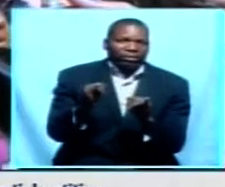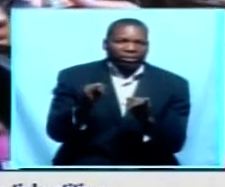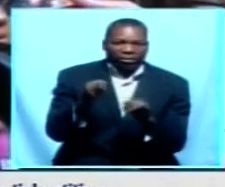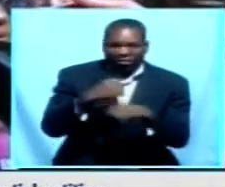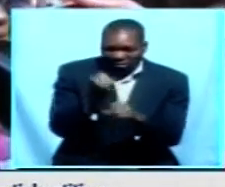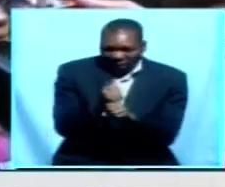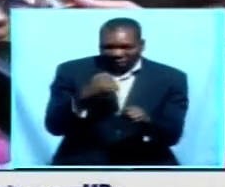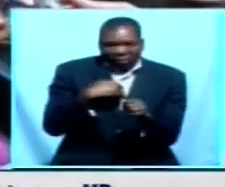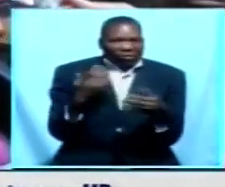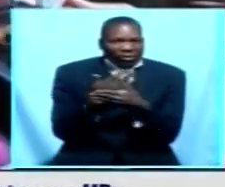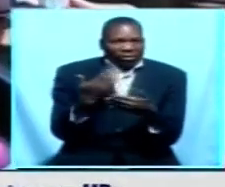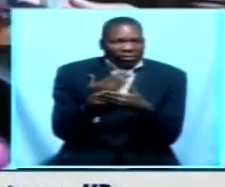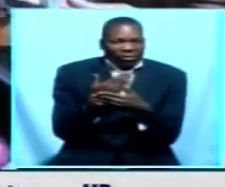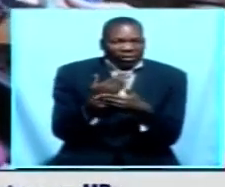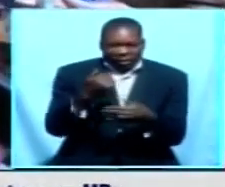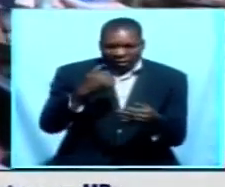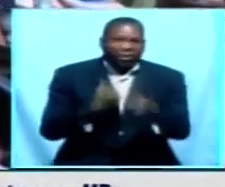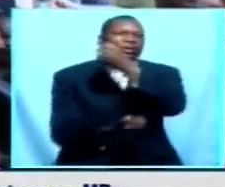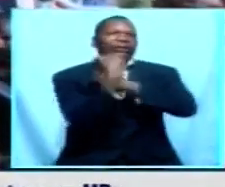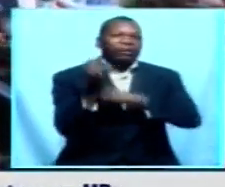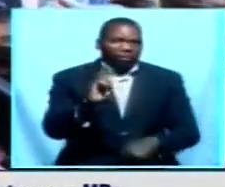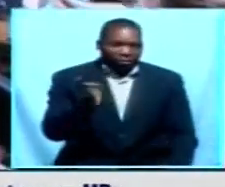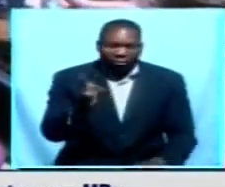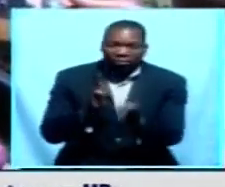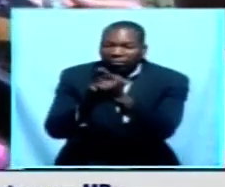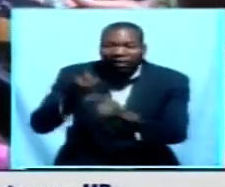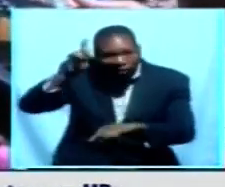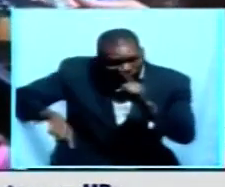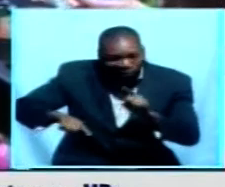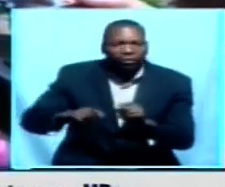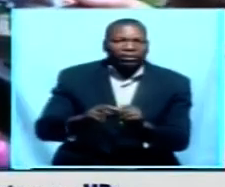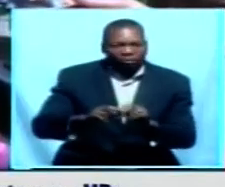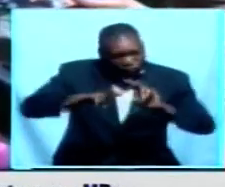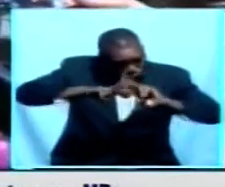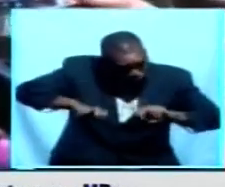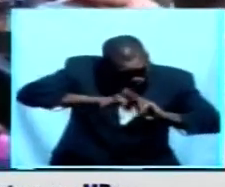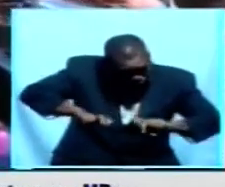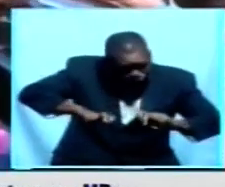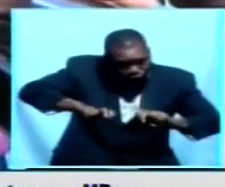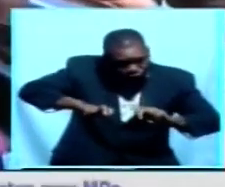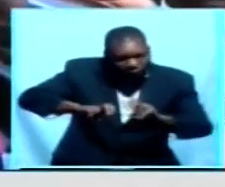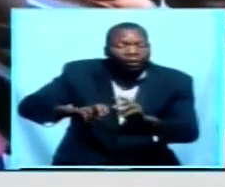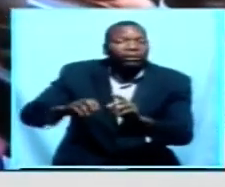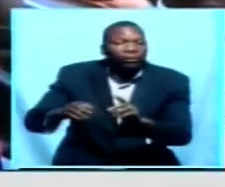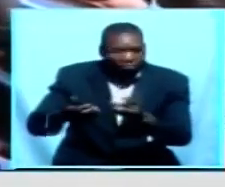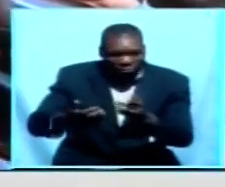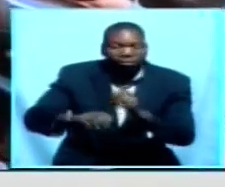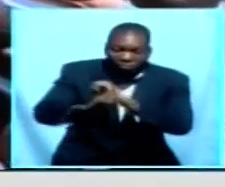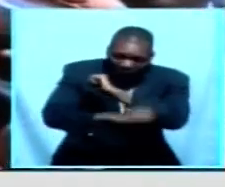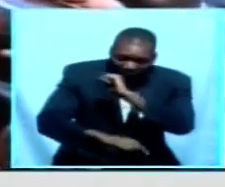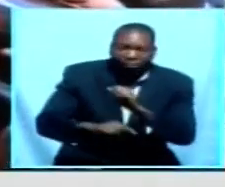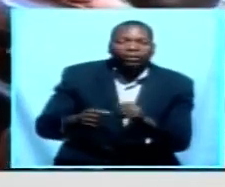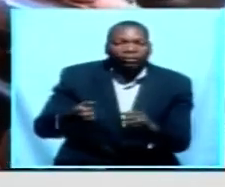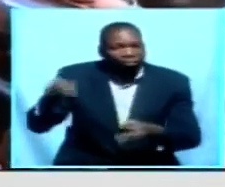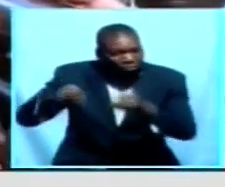me. And I'm not intimidated. I can tell you, I won't see him, but we'll get the root of the violence and we'll deal with it. He's going to court, let the courts adjudicate. But if he wants to see